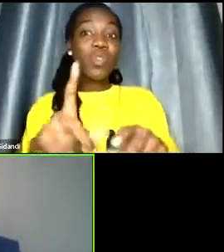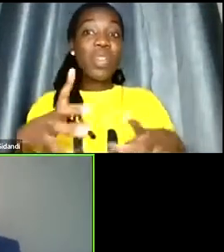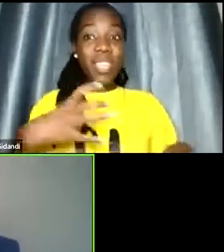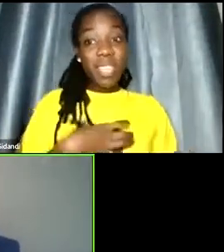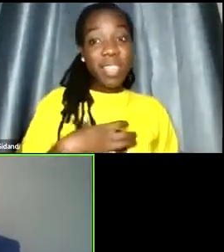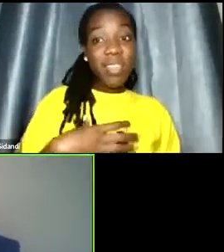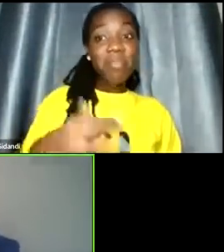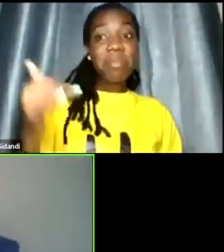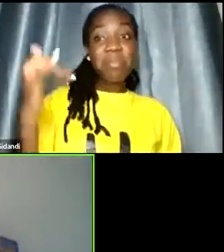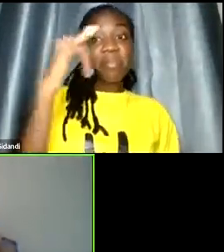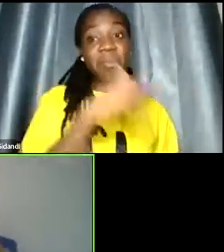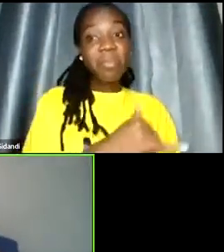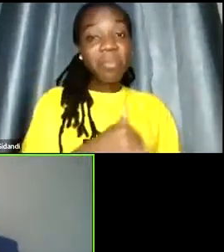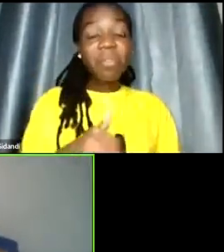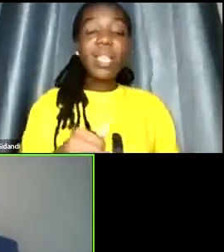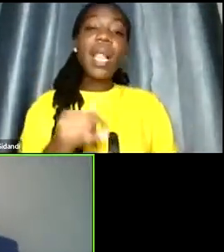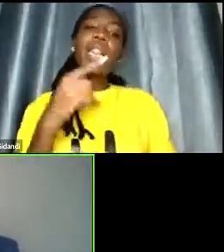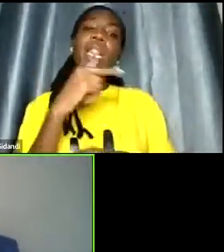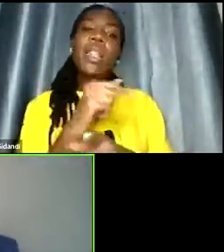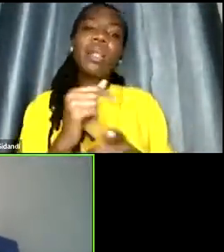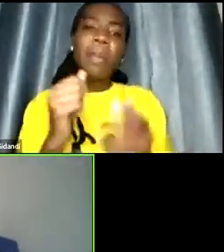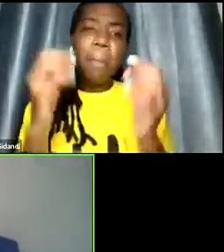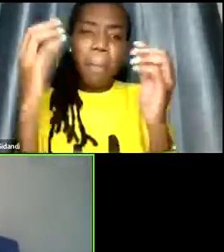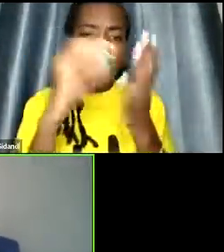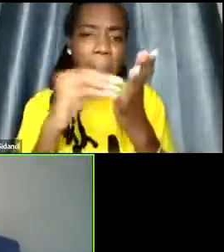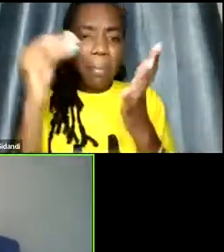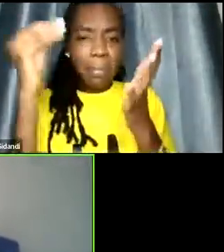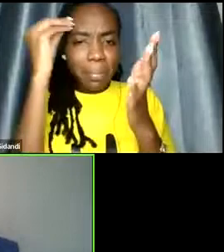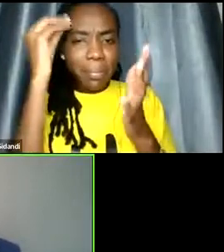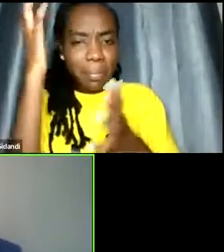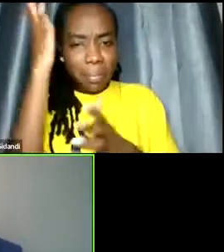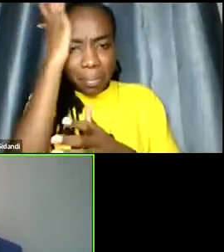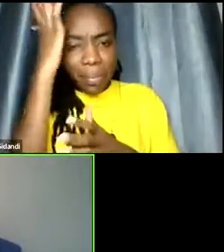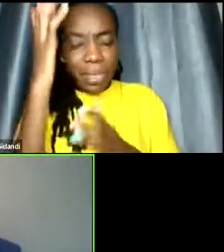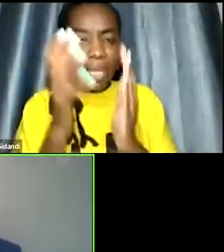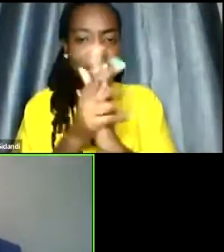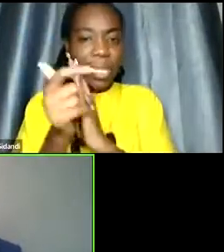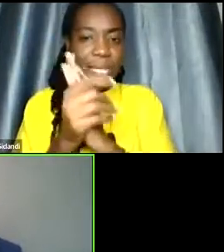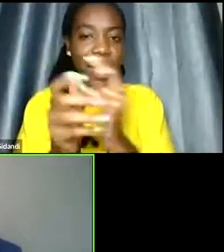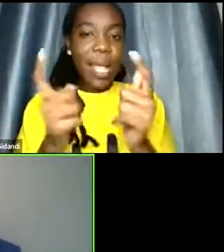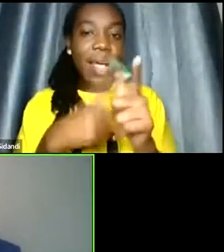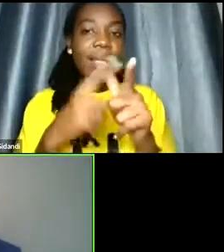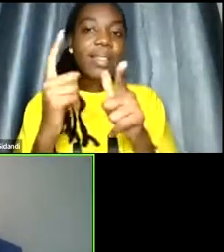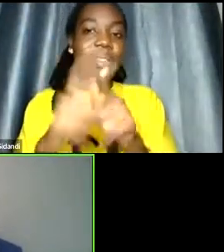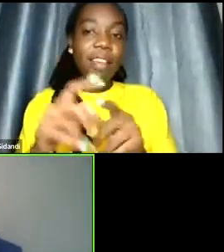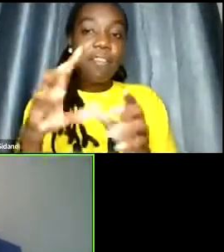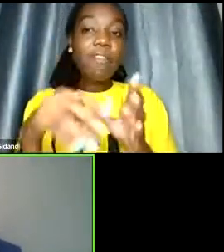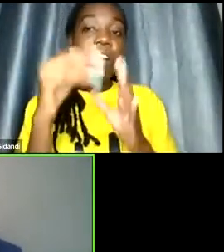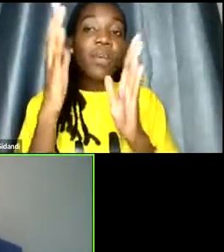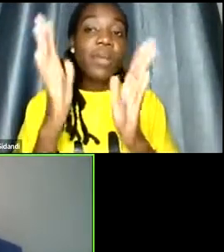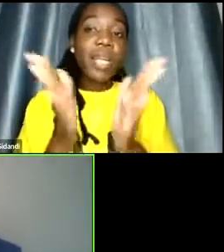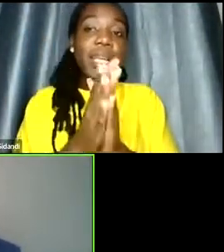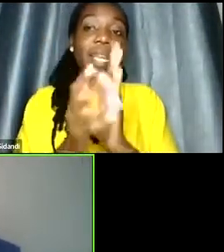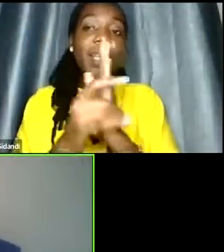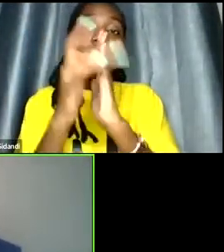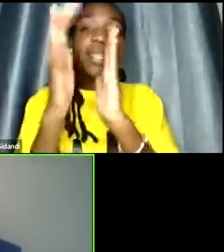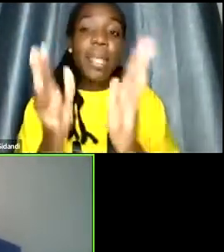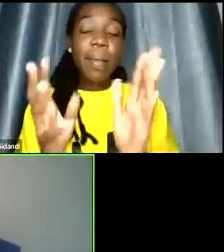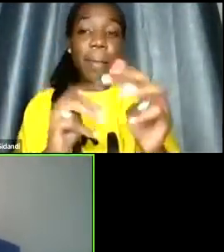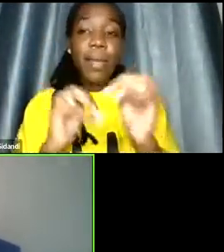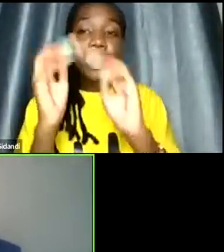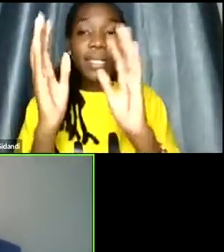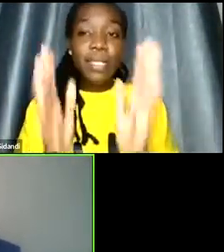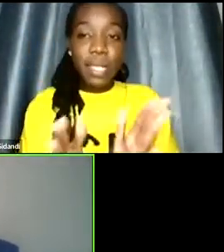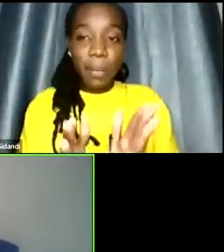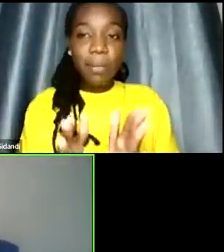will start to master the skills that you yourself, the founder, bring. And for goodness sake, founders and leaders and managers and executives,